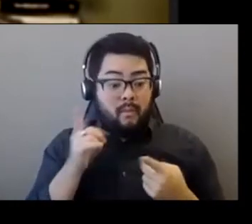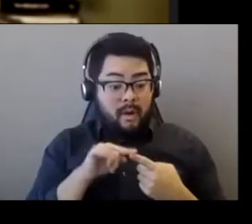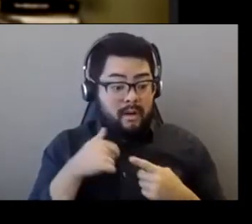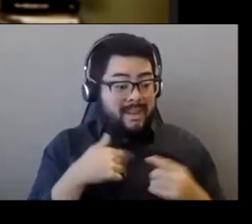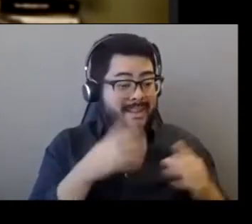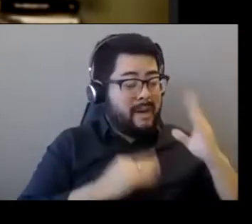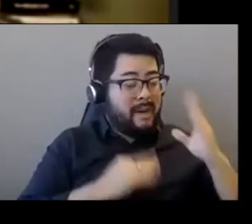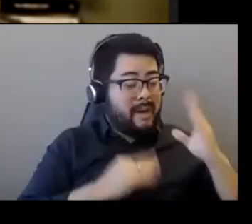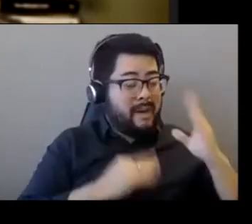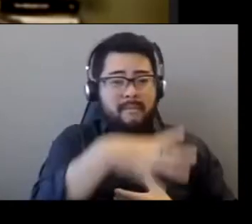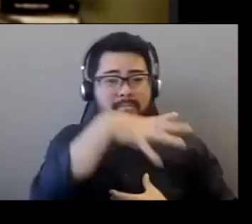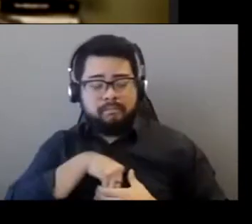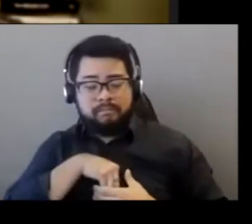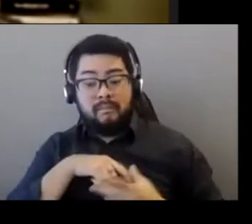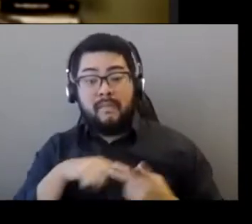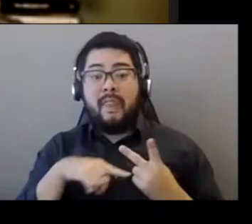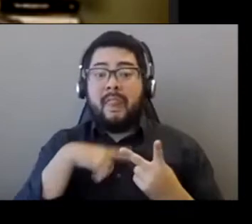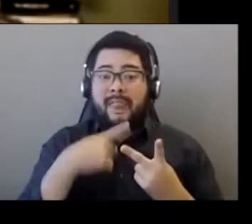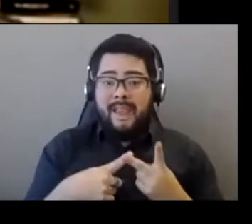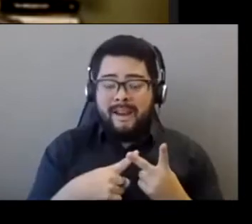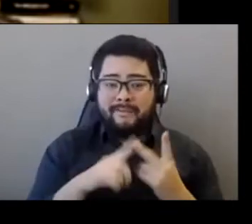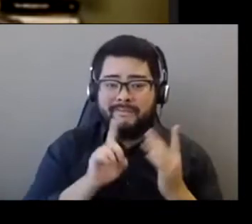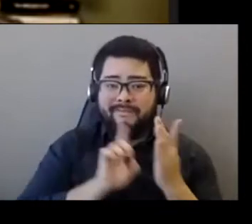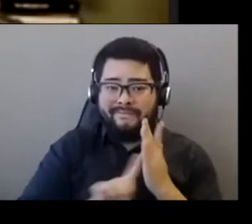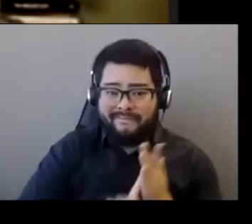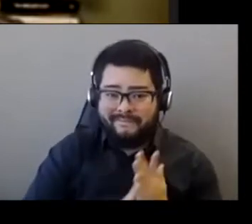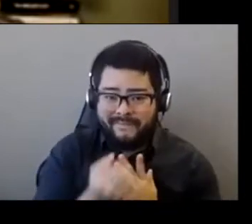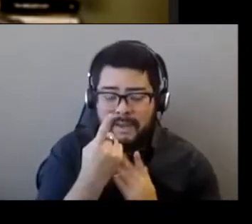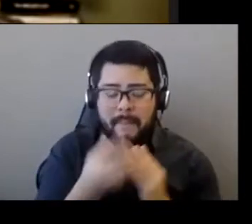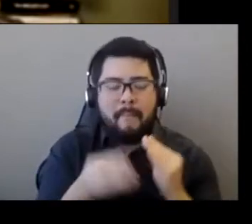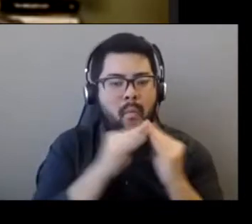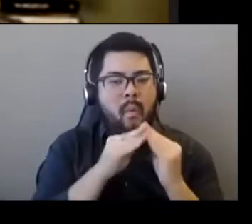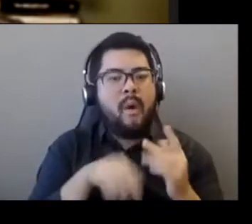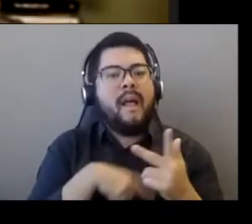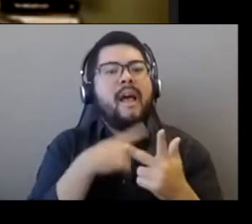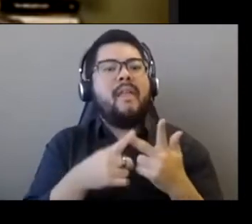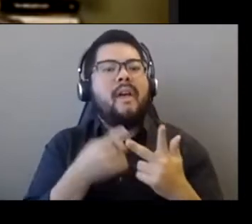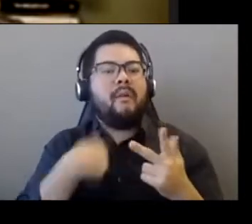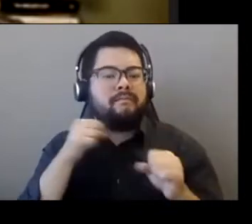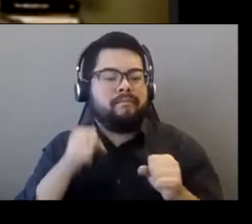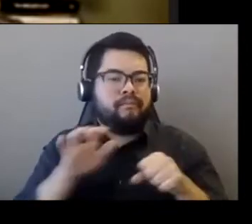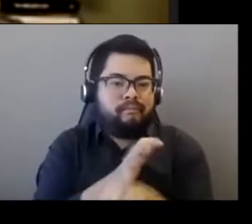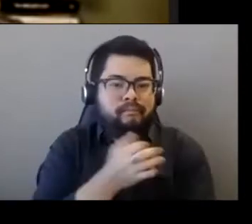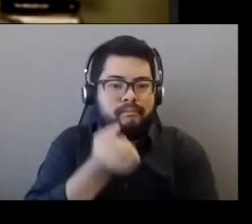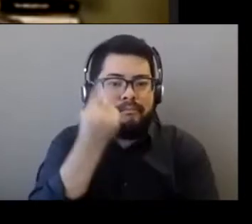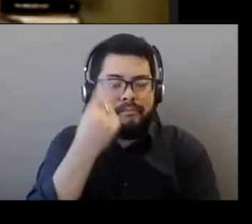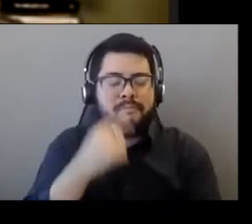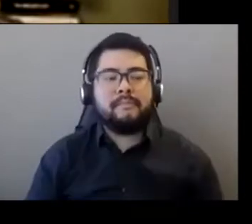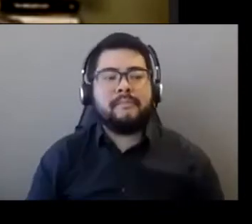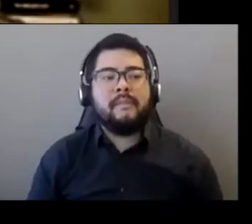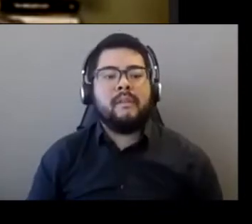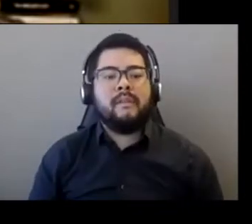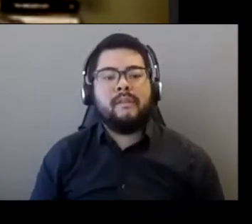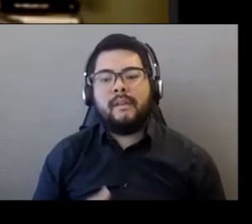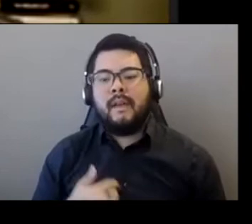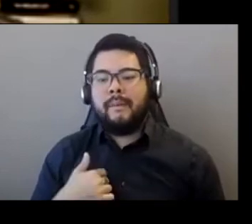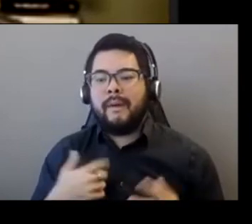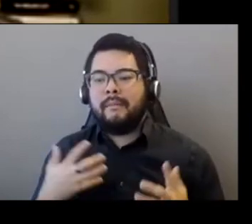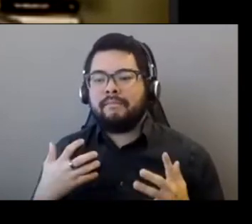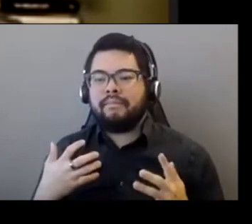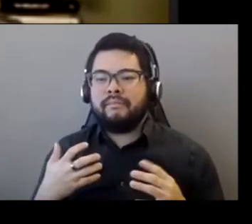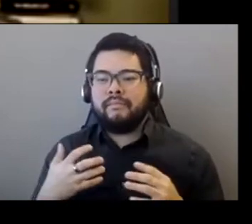today. You know, and so I'm going to pause and come to the last thing. I'm aware there's about 10 minutes